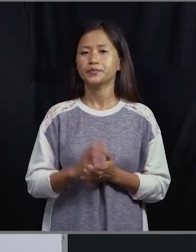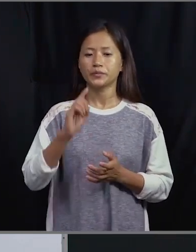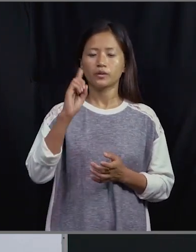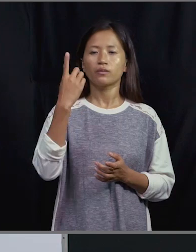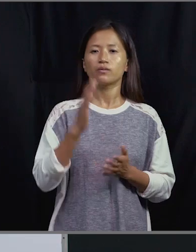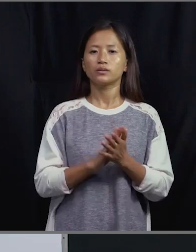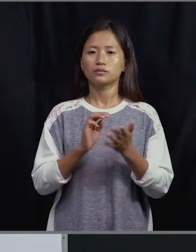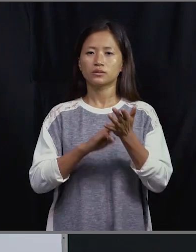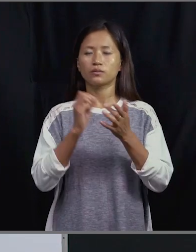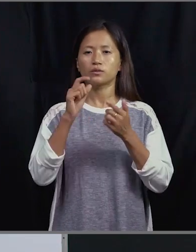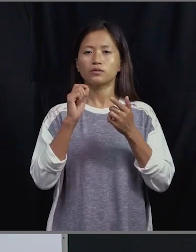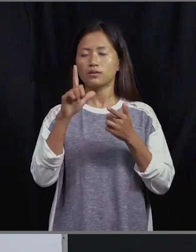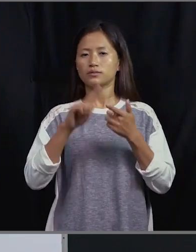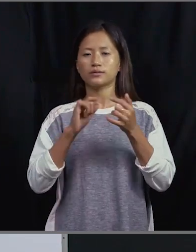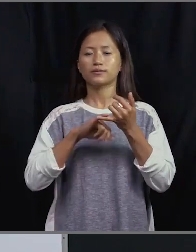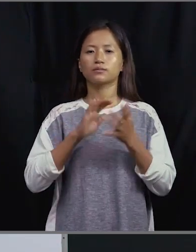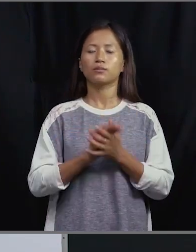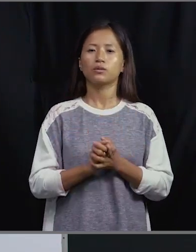1 mole of nitrogen